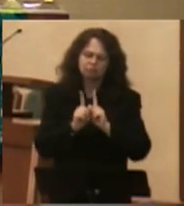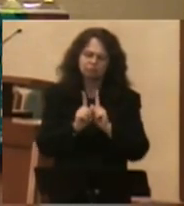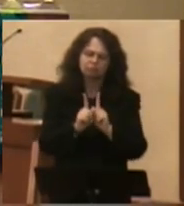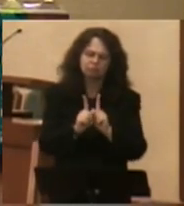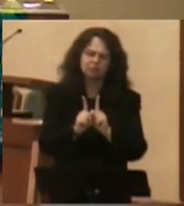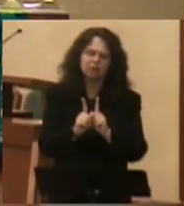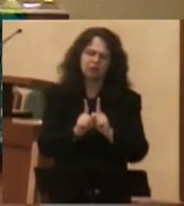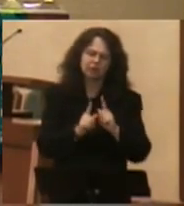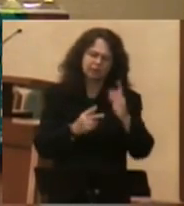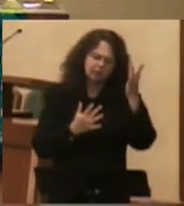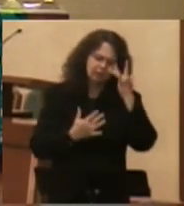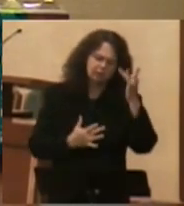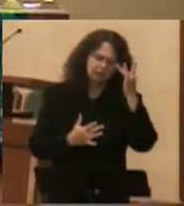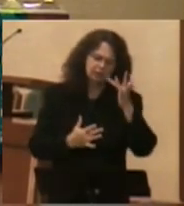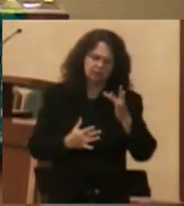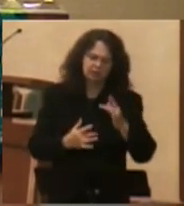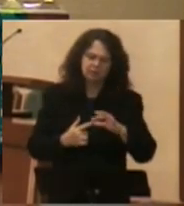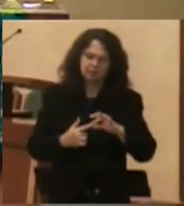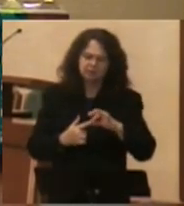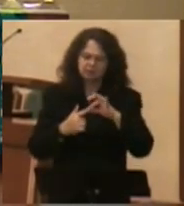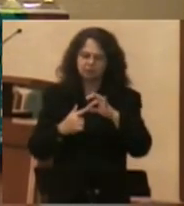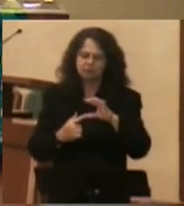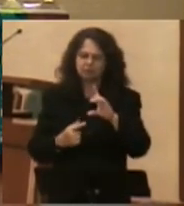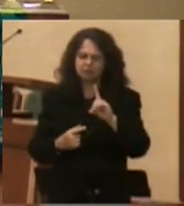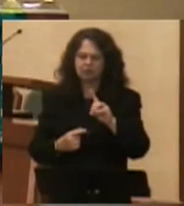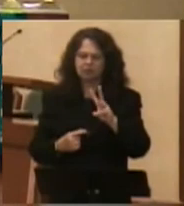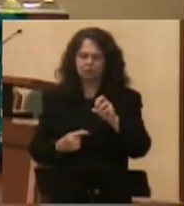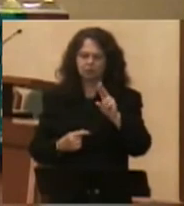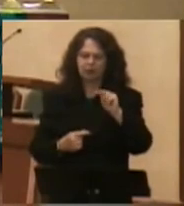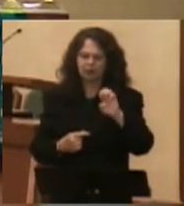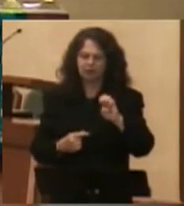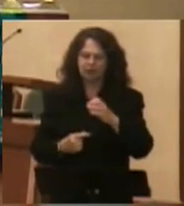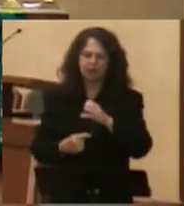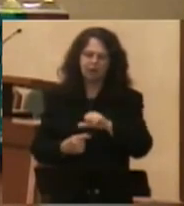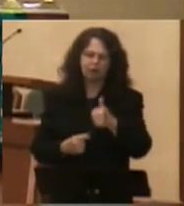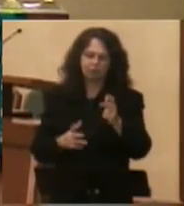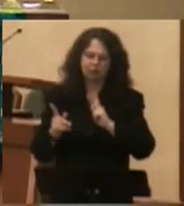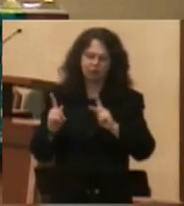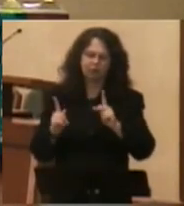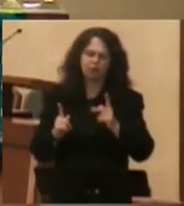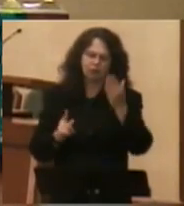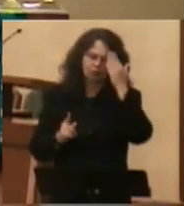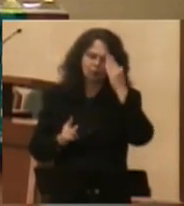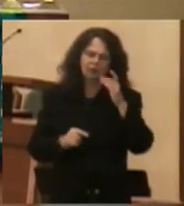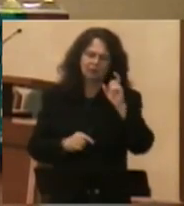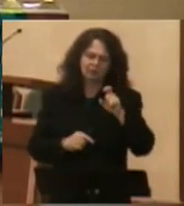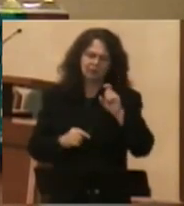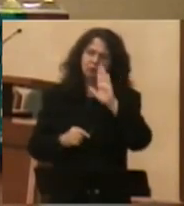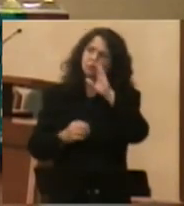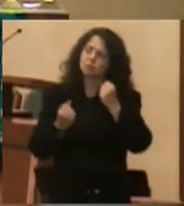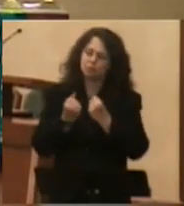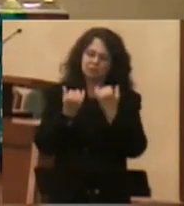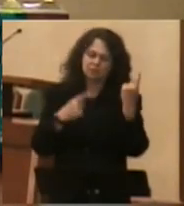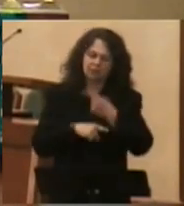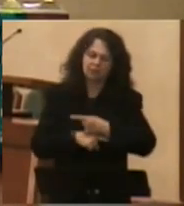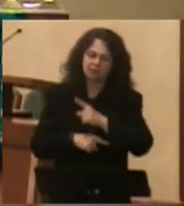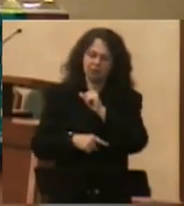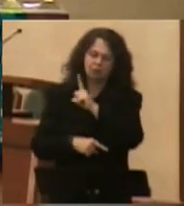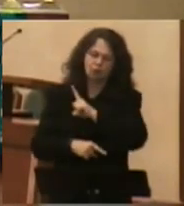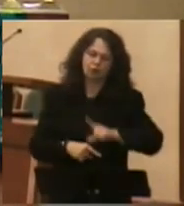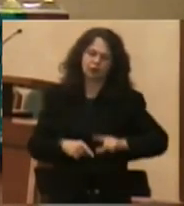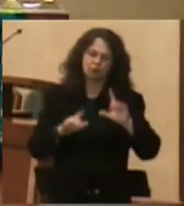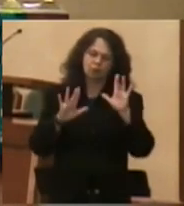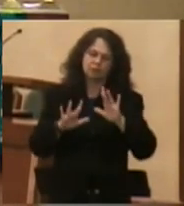recovering, especially Dwayne Jeglum and others whom we know to be in need this day. Lord, in your mercy.